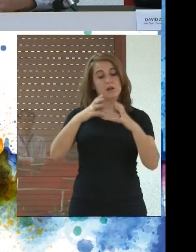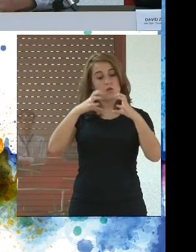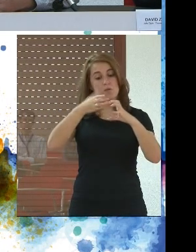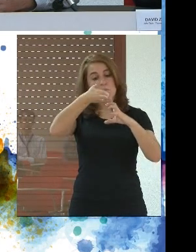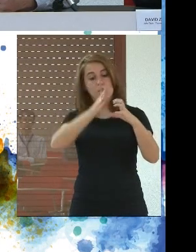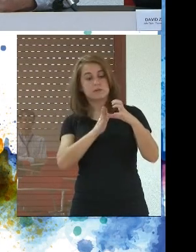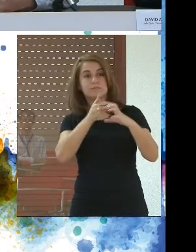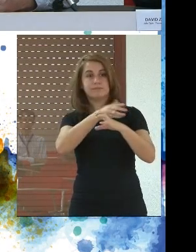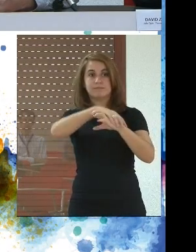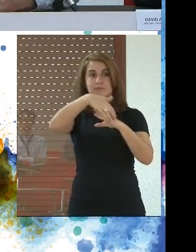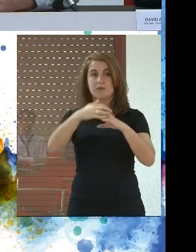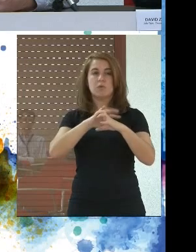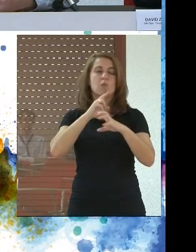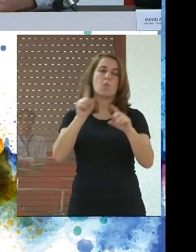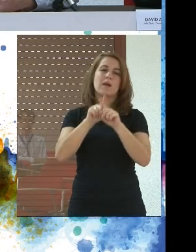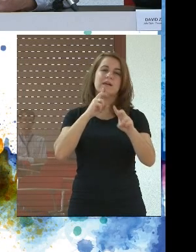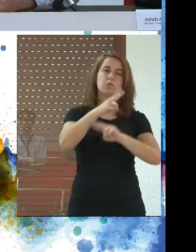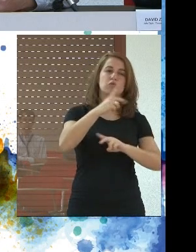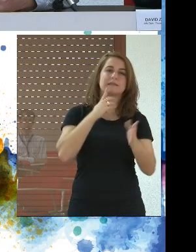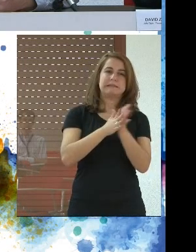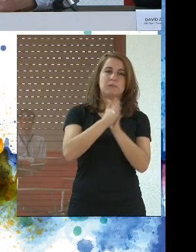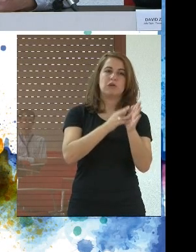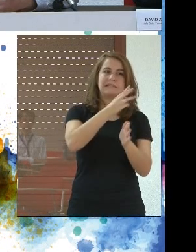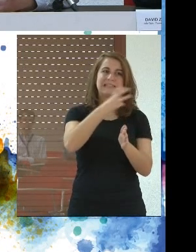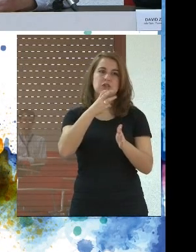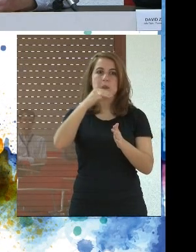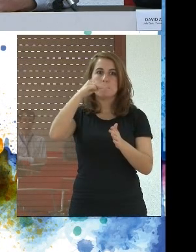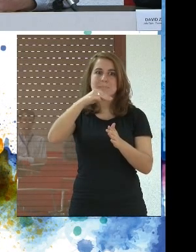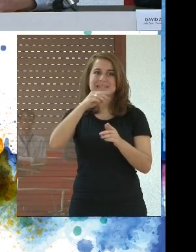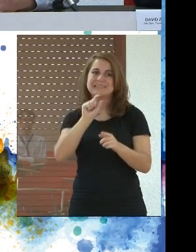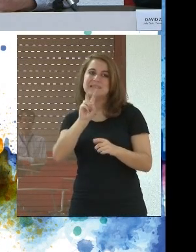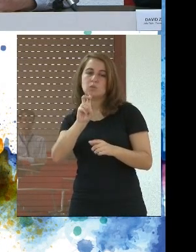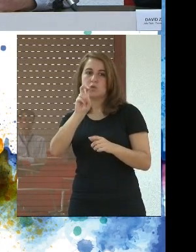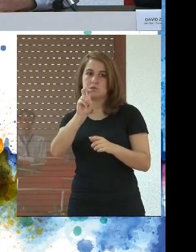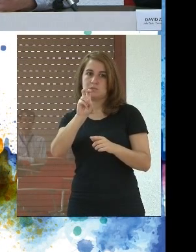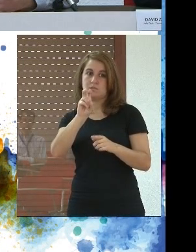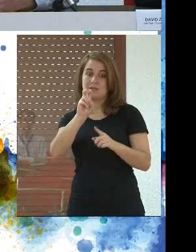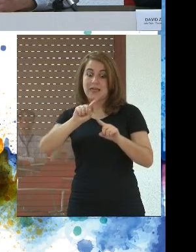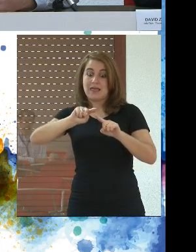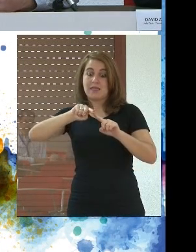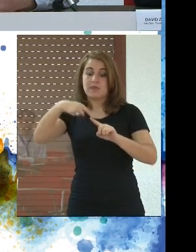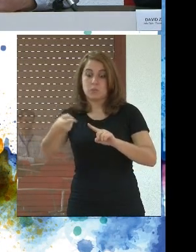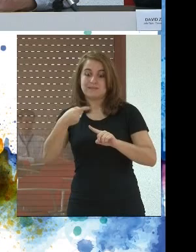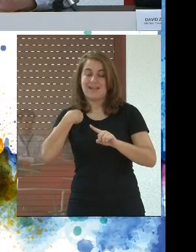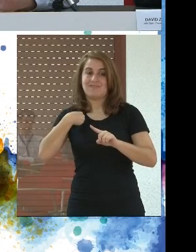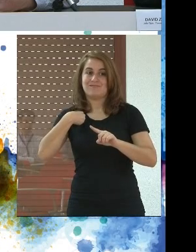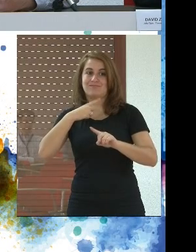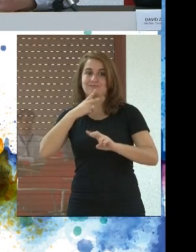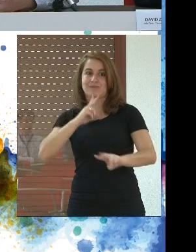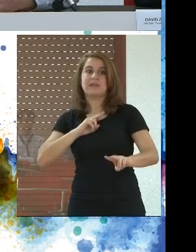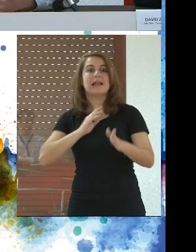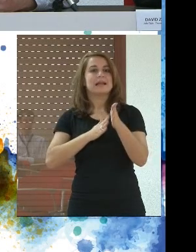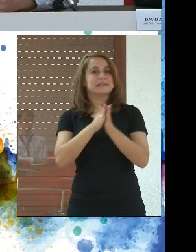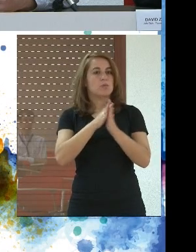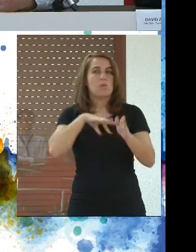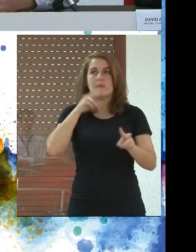reflections which occur in the cortex, which produces a signal 360 milliseconds after this occurs.